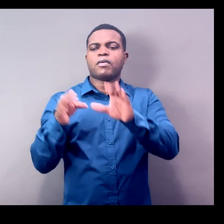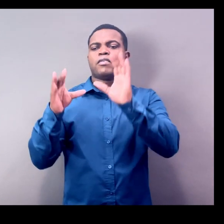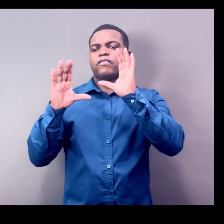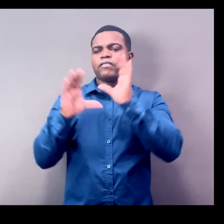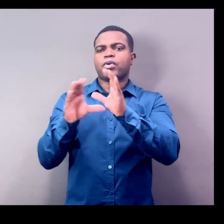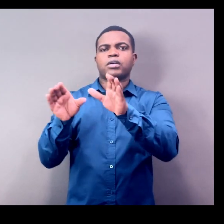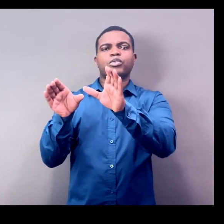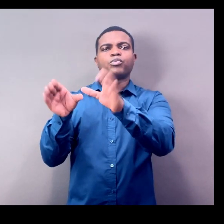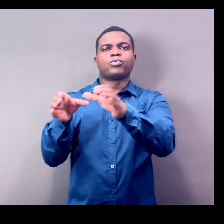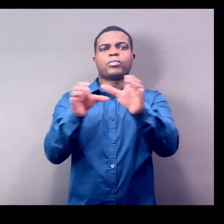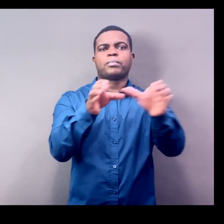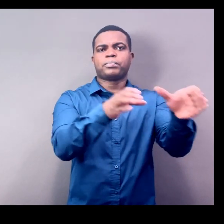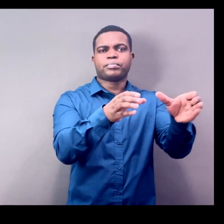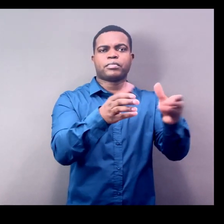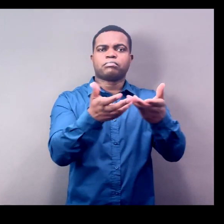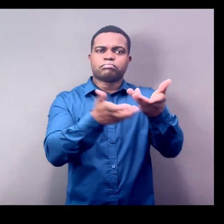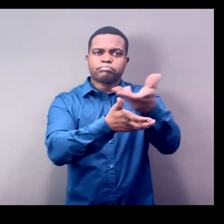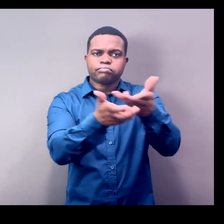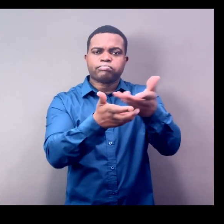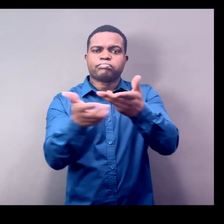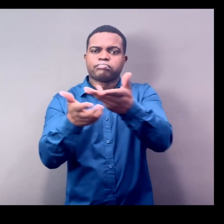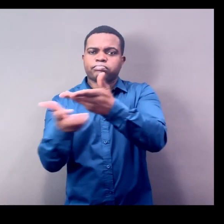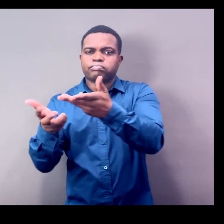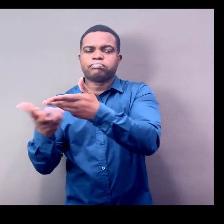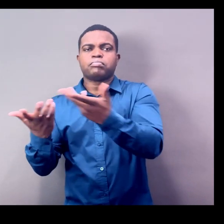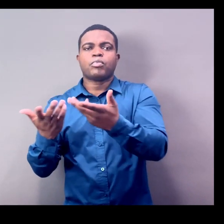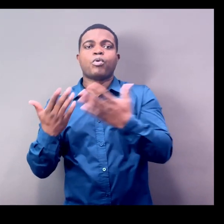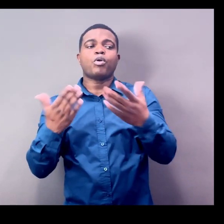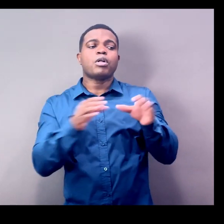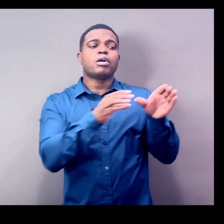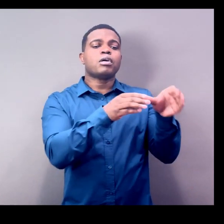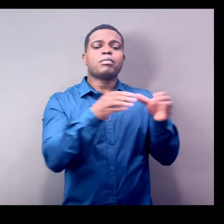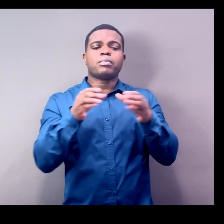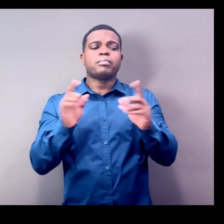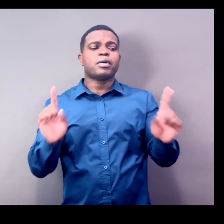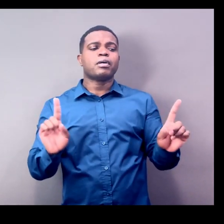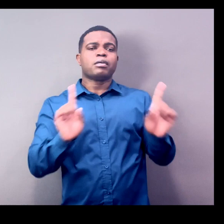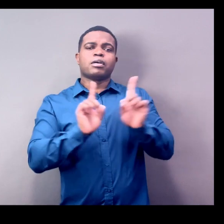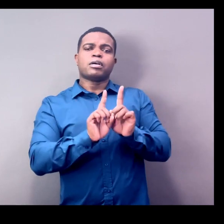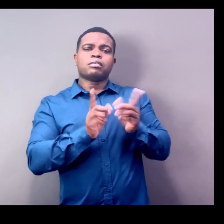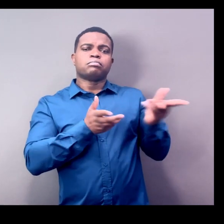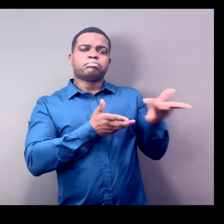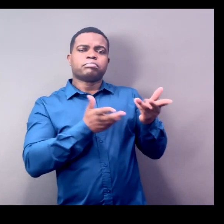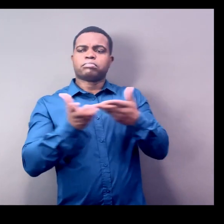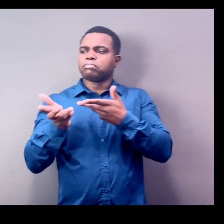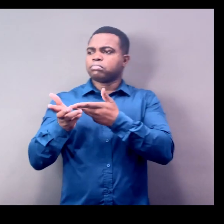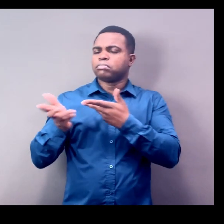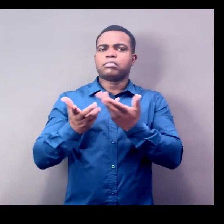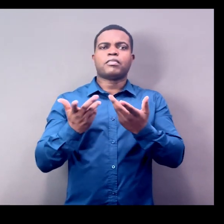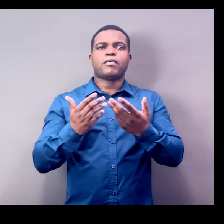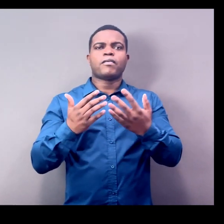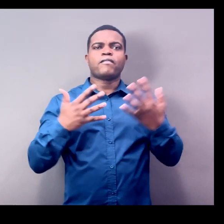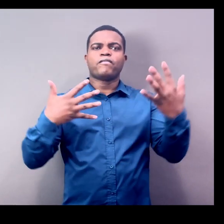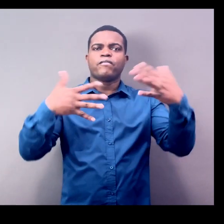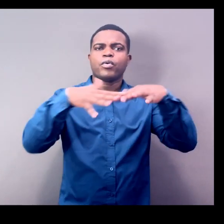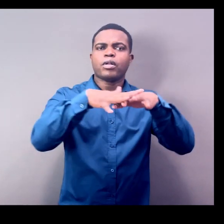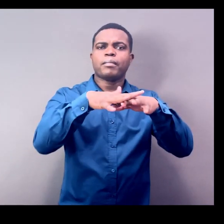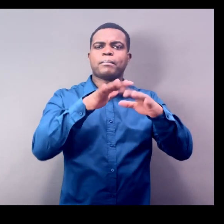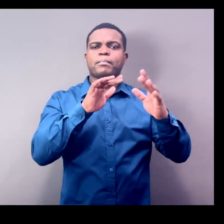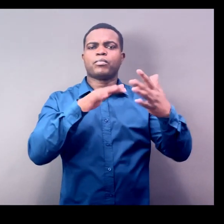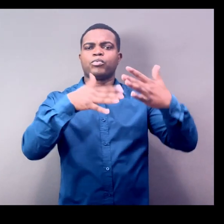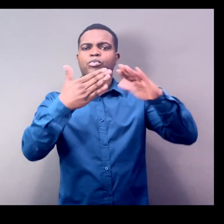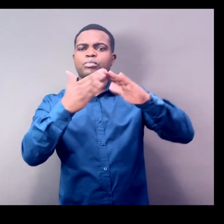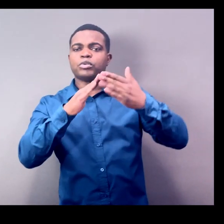group discussions, the community events, the peer networks, community forums, and we have